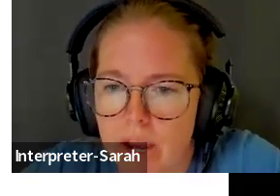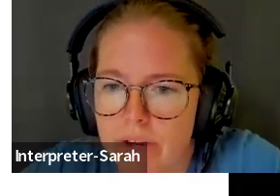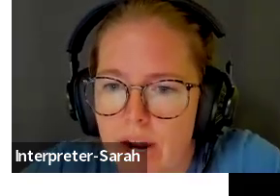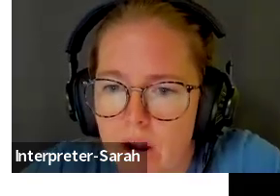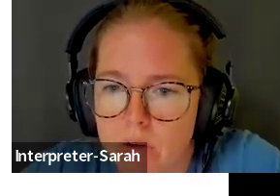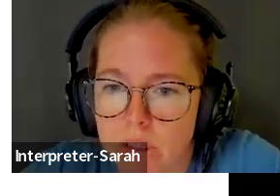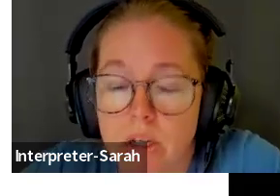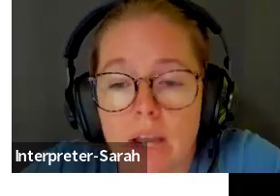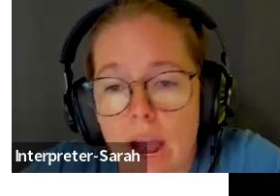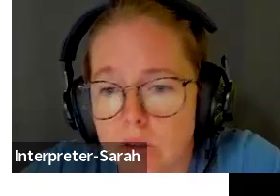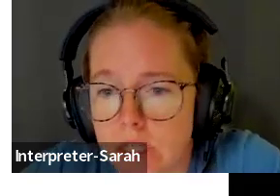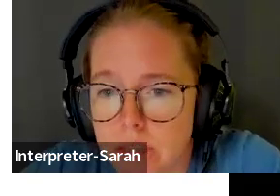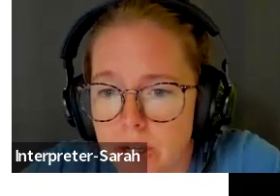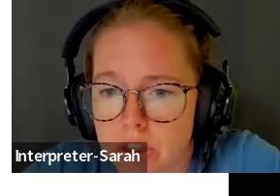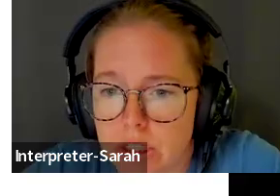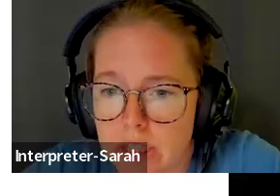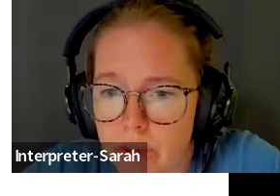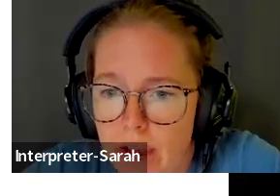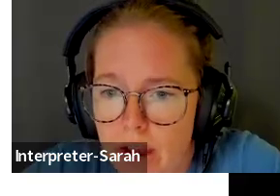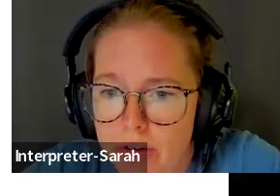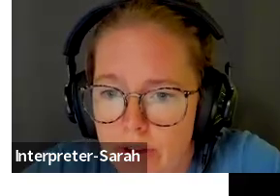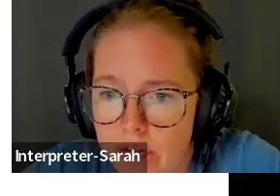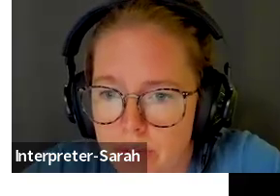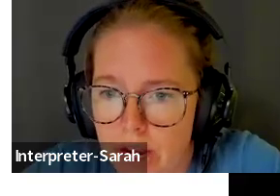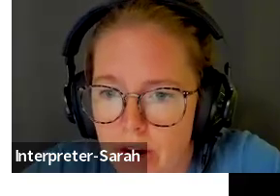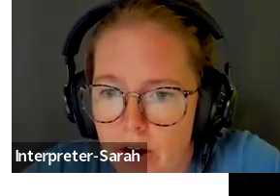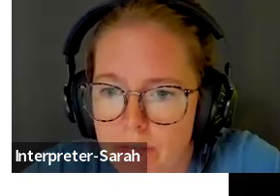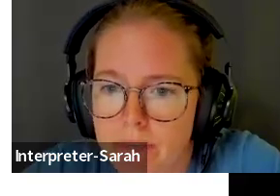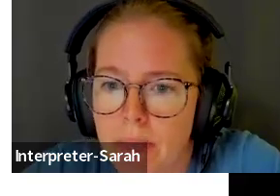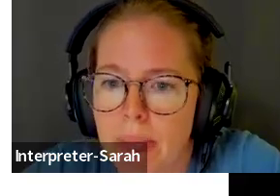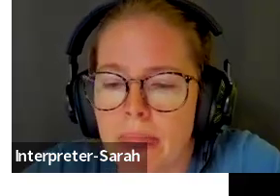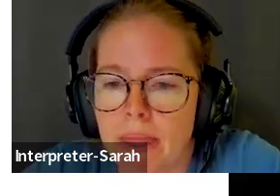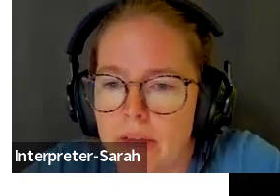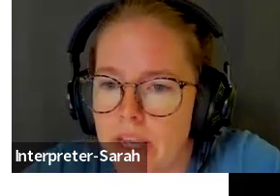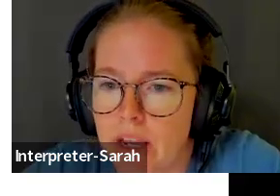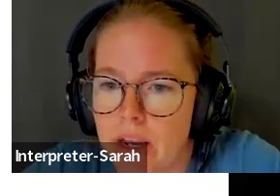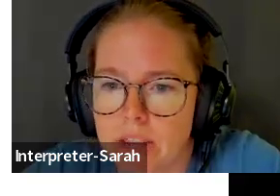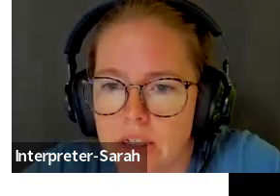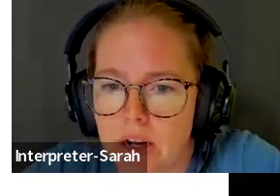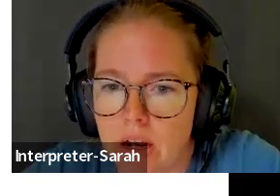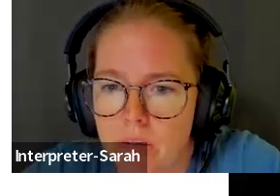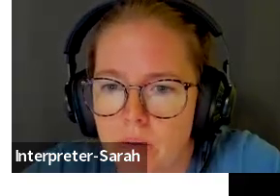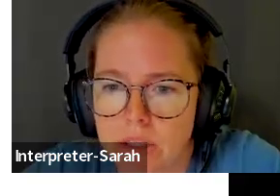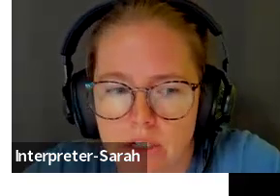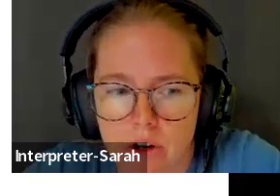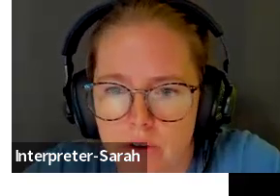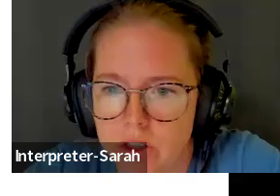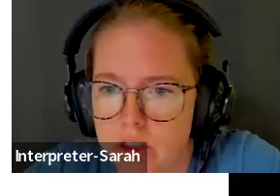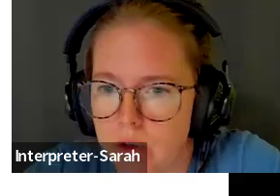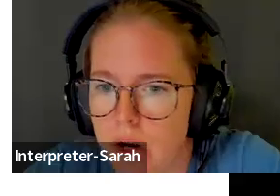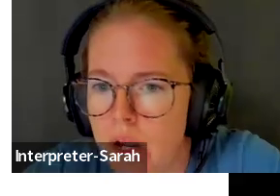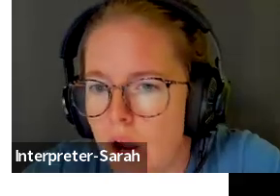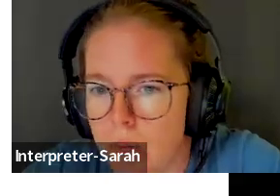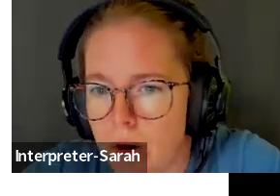legal that we have in-house, housing specialists that we have at Aspire. If they get sent